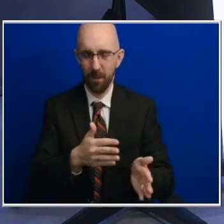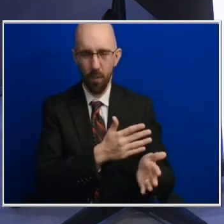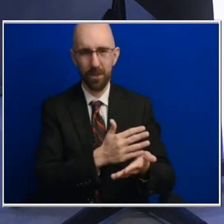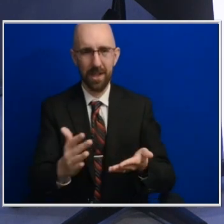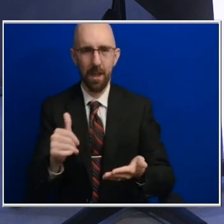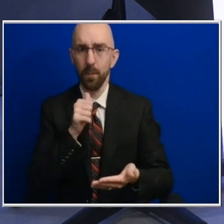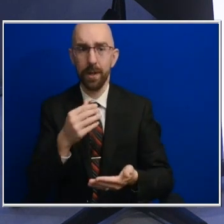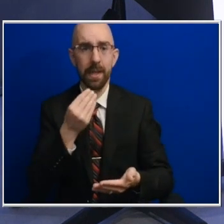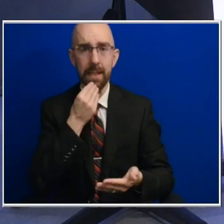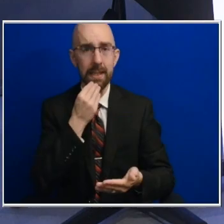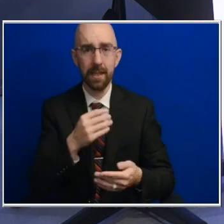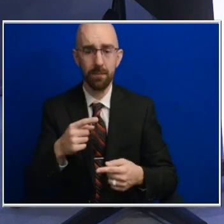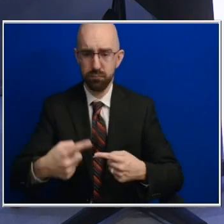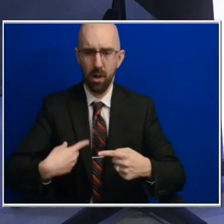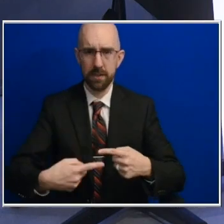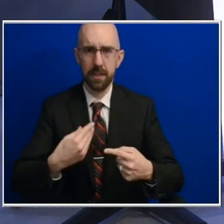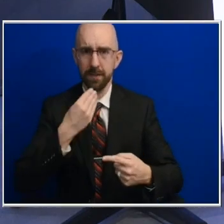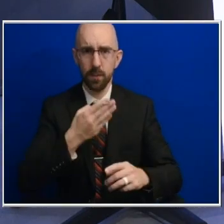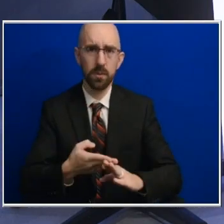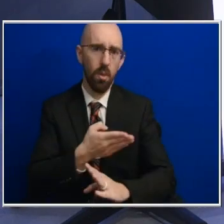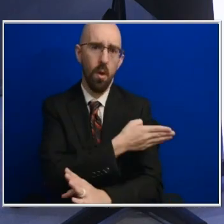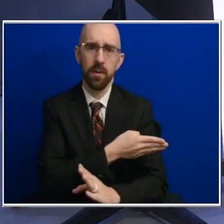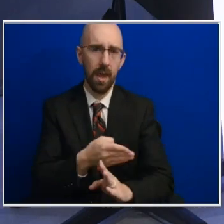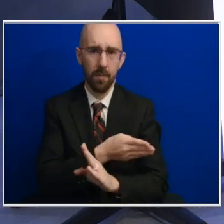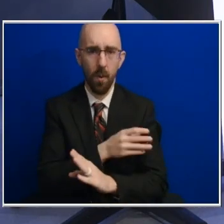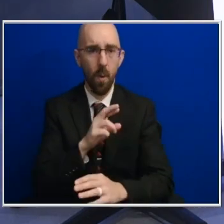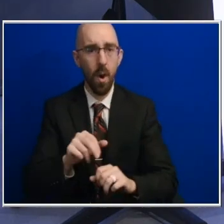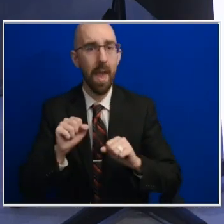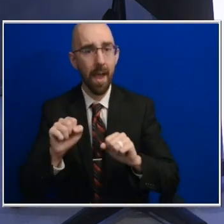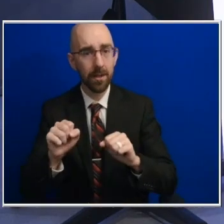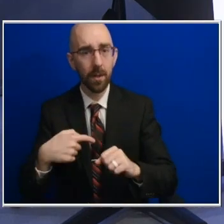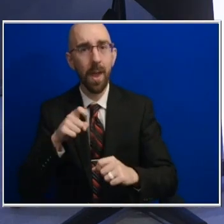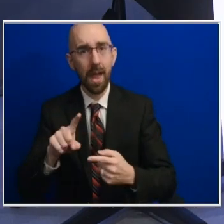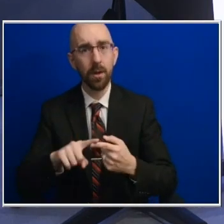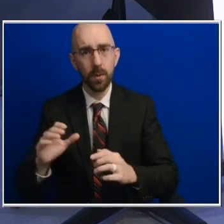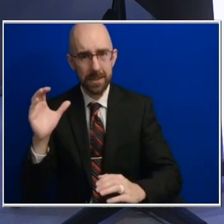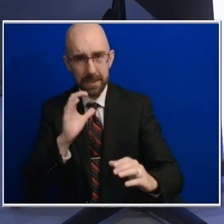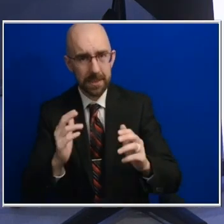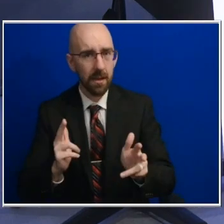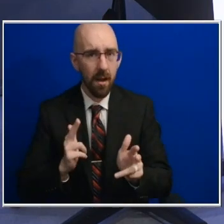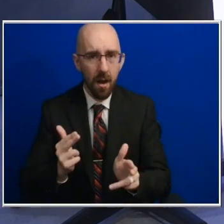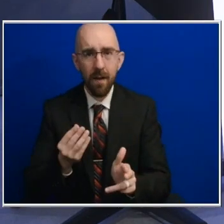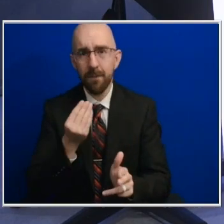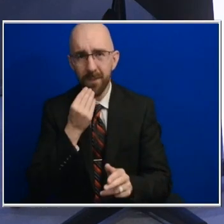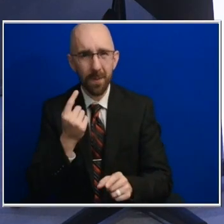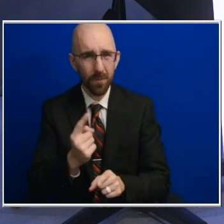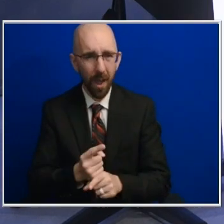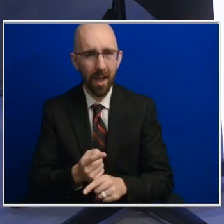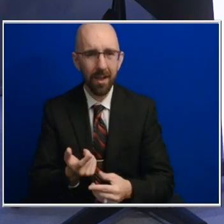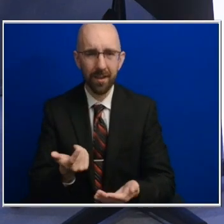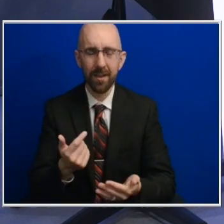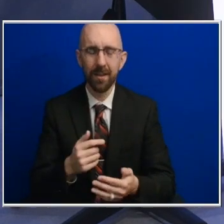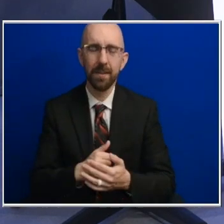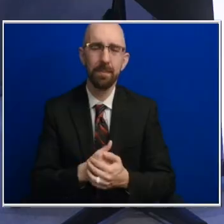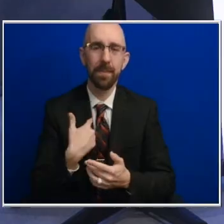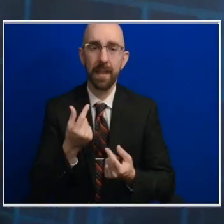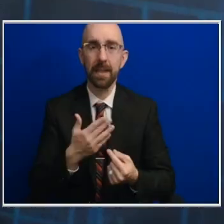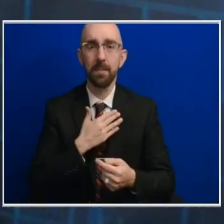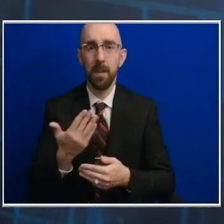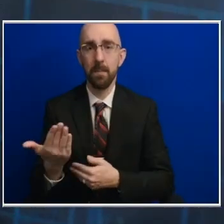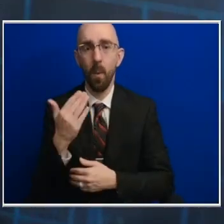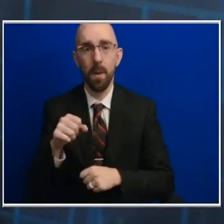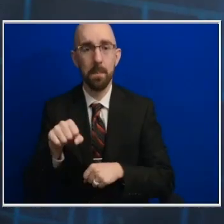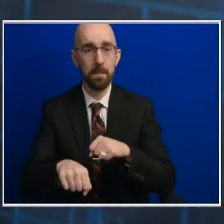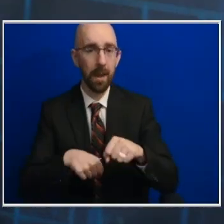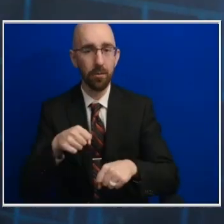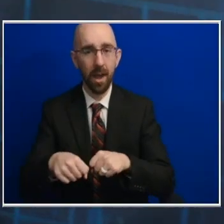foods, right? If you think about it, we had to exercise a lot. We had to go find food. And you know, I did my morning bike ride, hit intervals